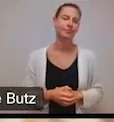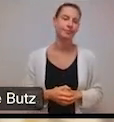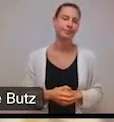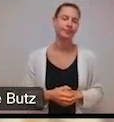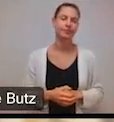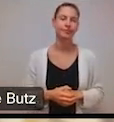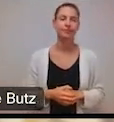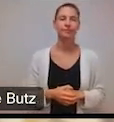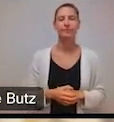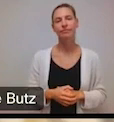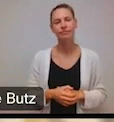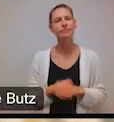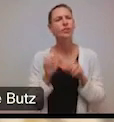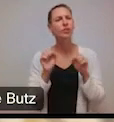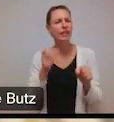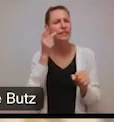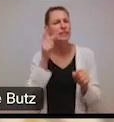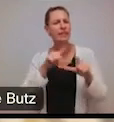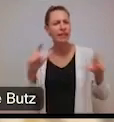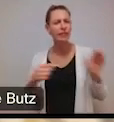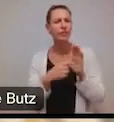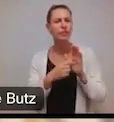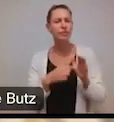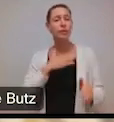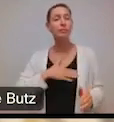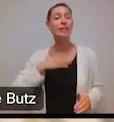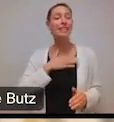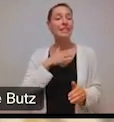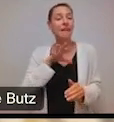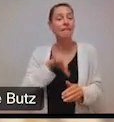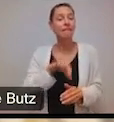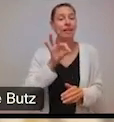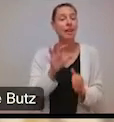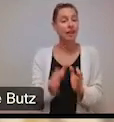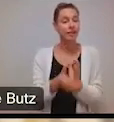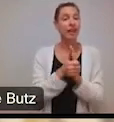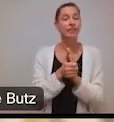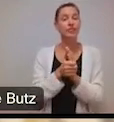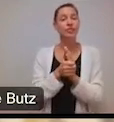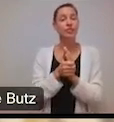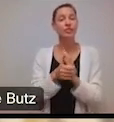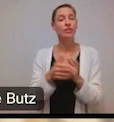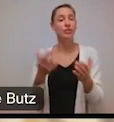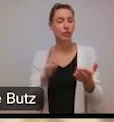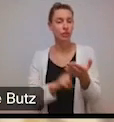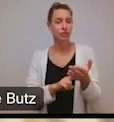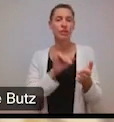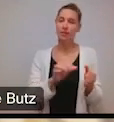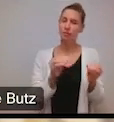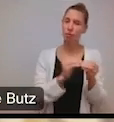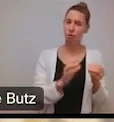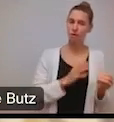You can see some of the language like, please find attached the contract. That's more formal and